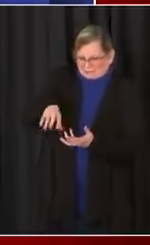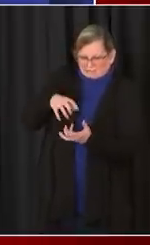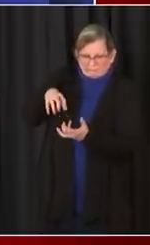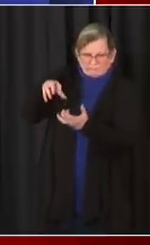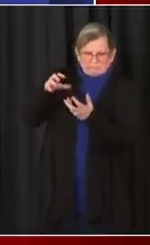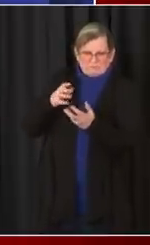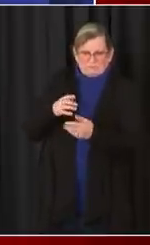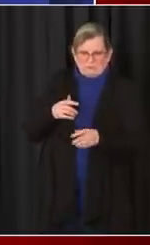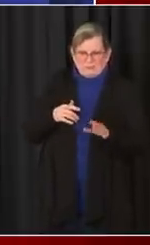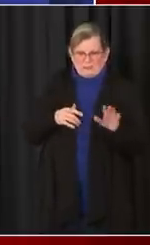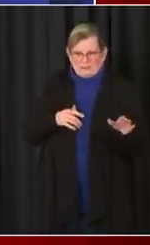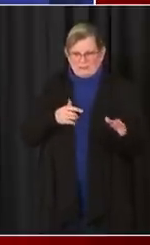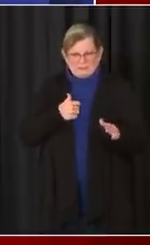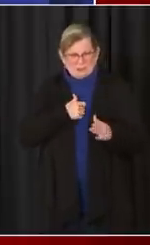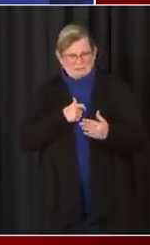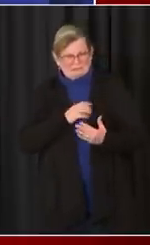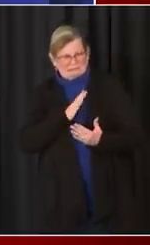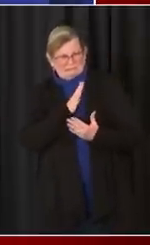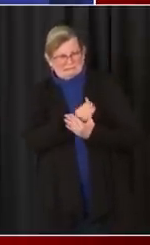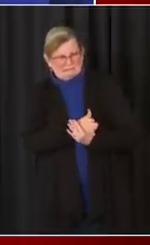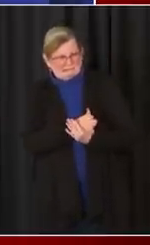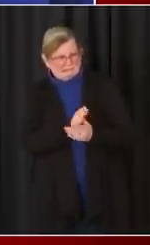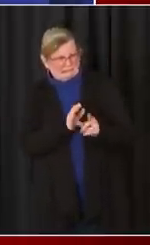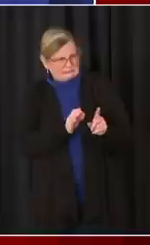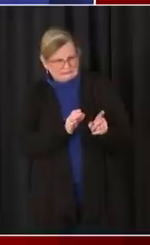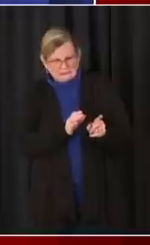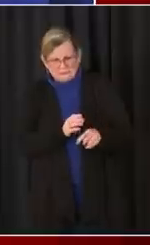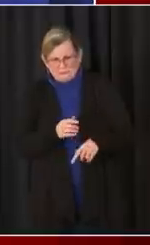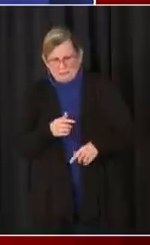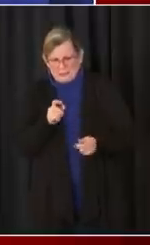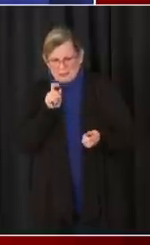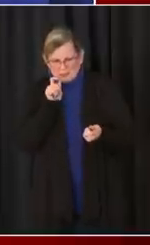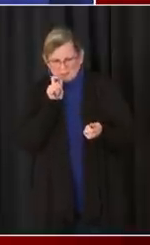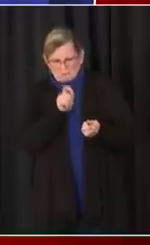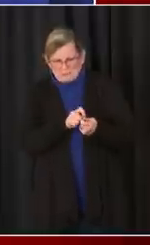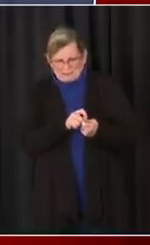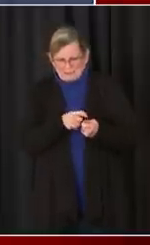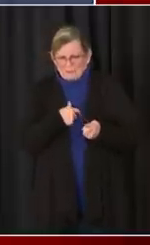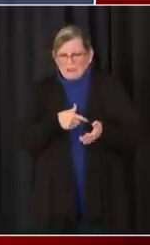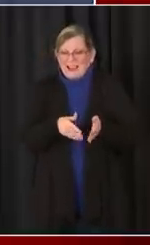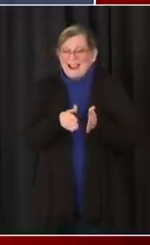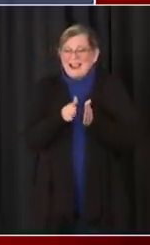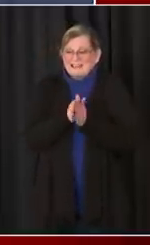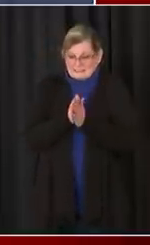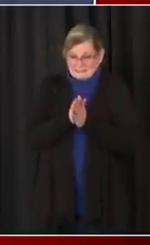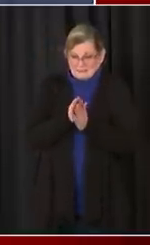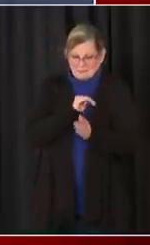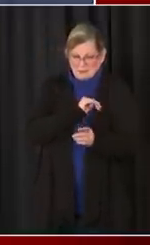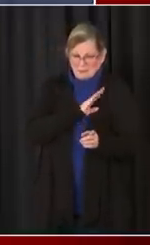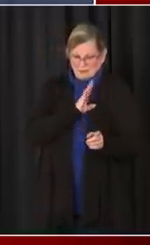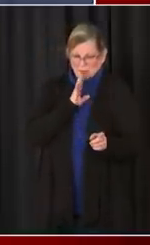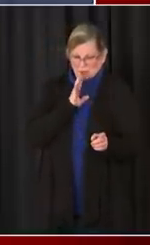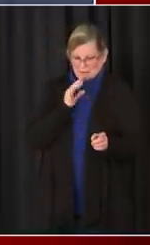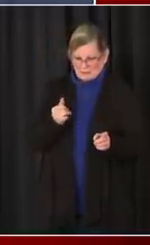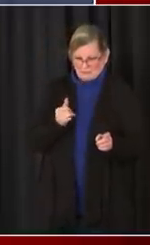let me just say something also very specifically. We asked our